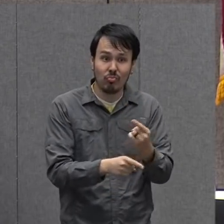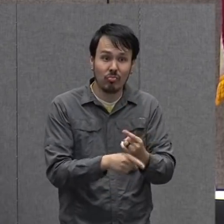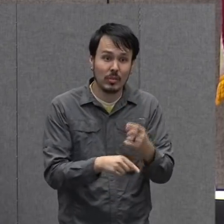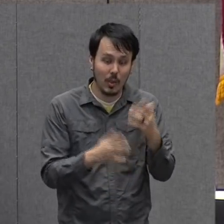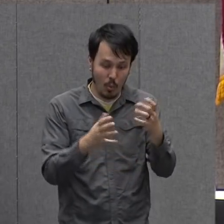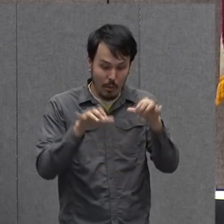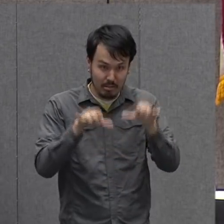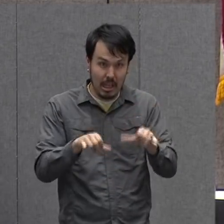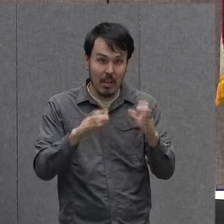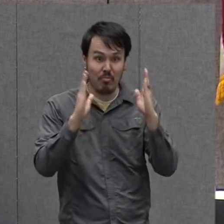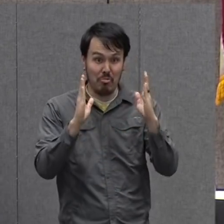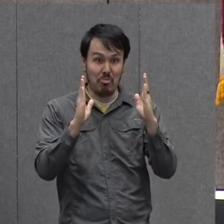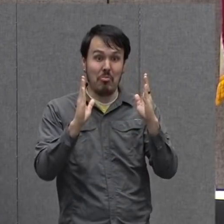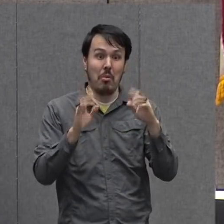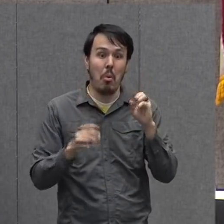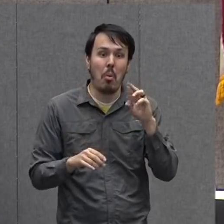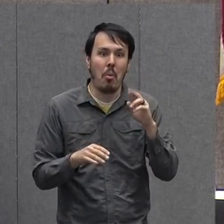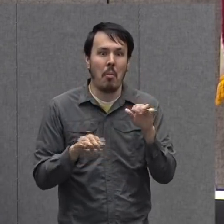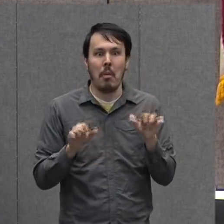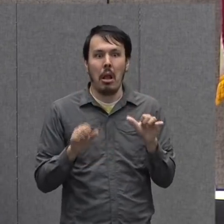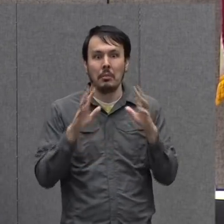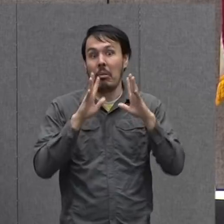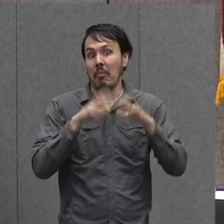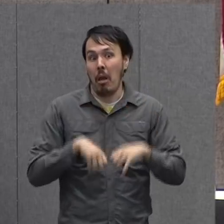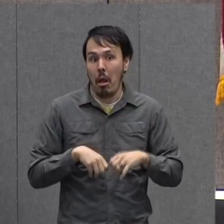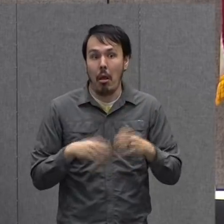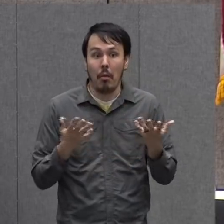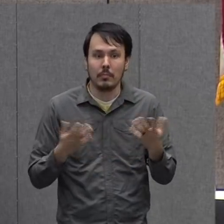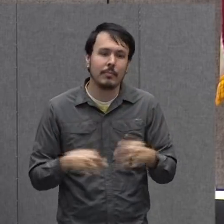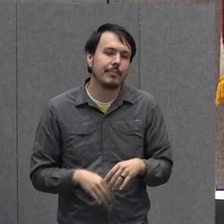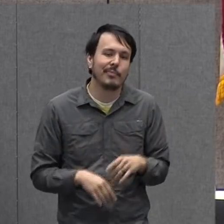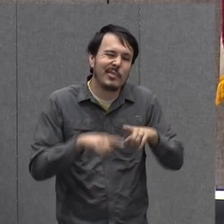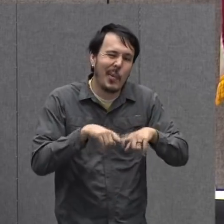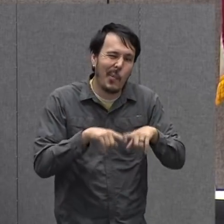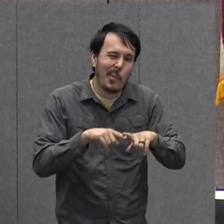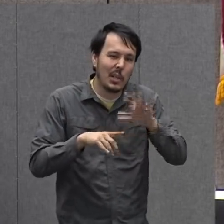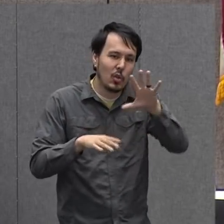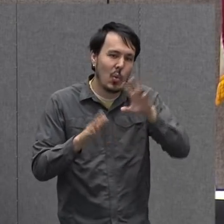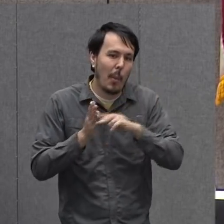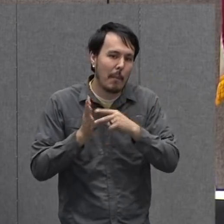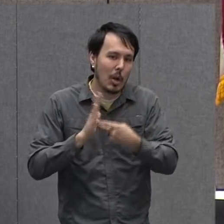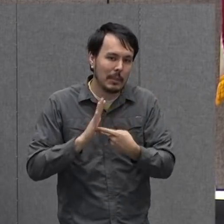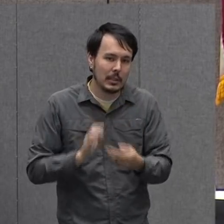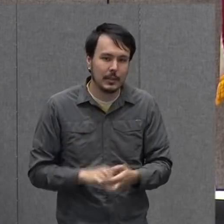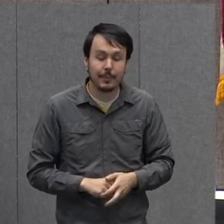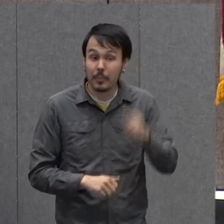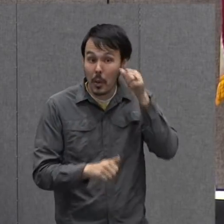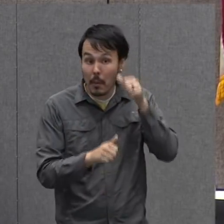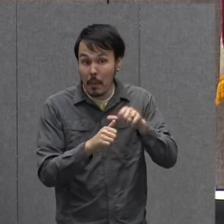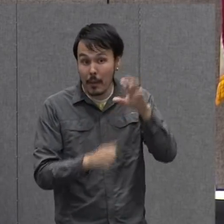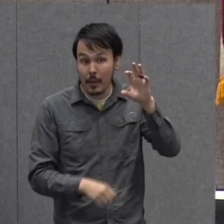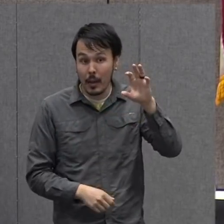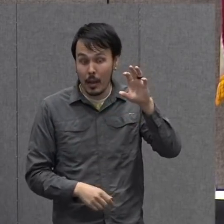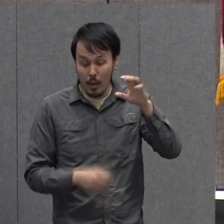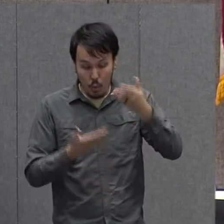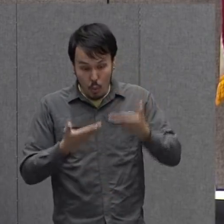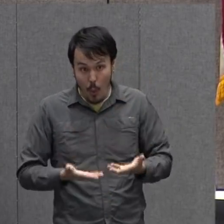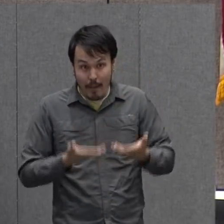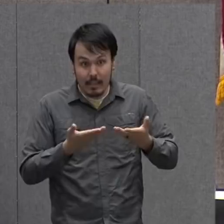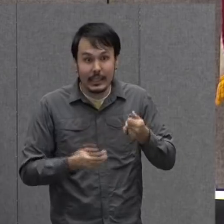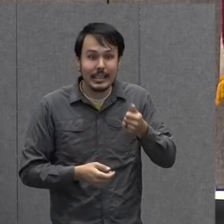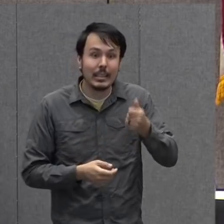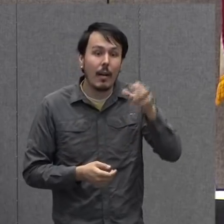as I travel across the globe, across the earth. Ooh, I lost gravity. Went out into space. There we go. And I'm